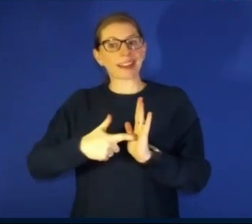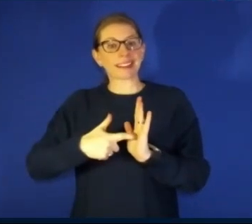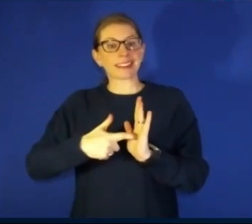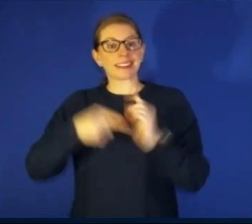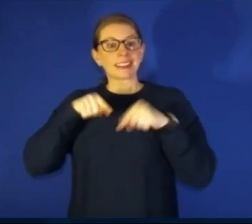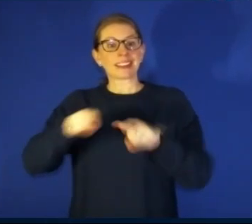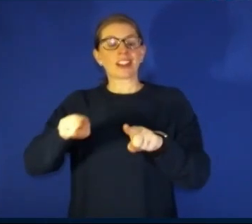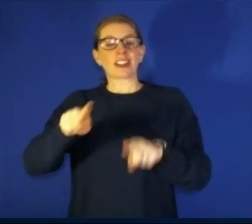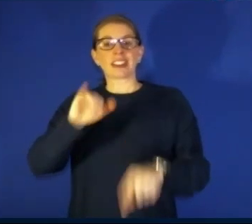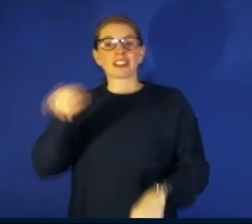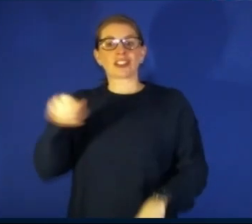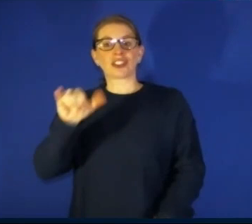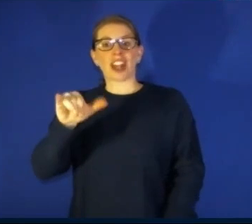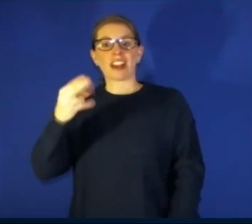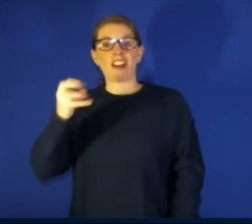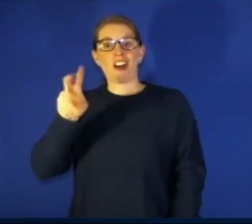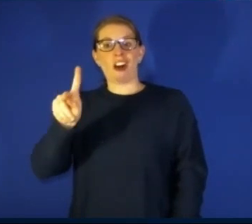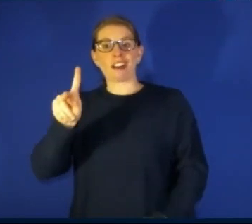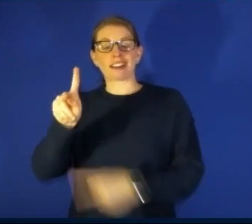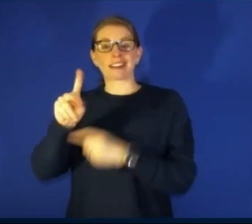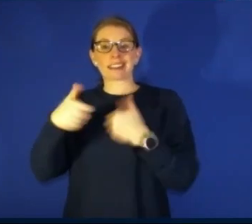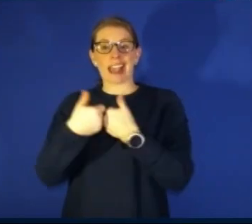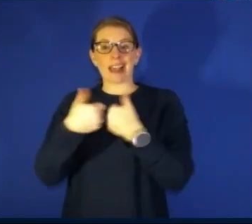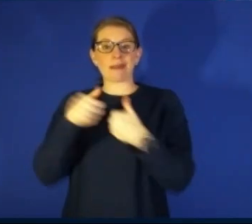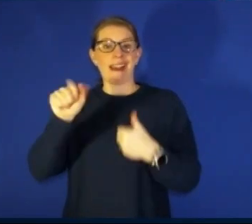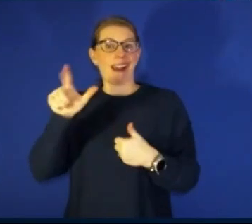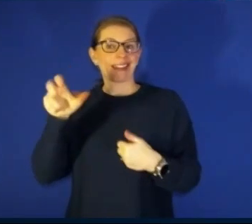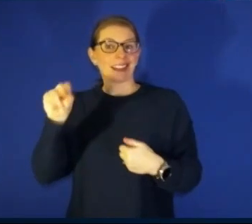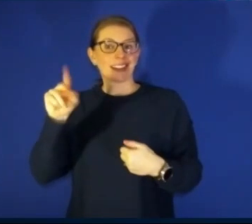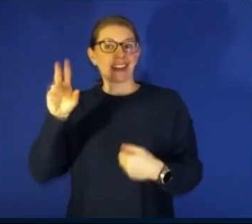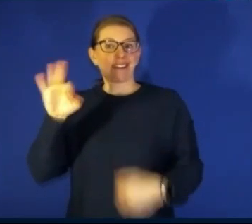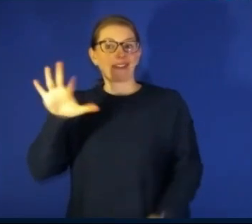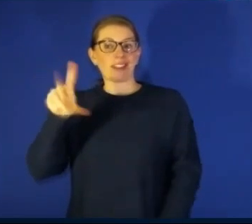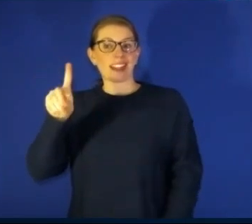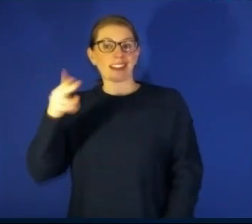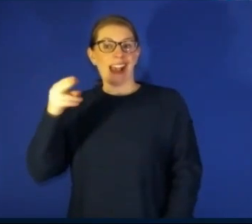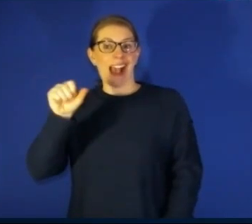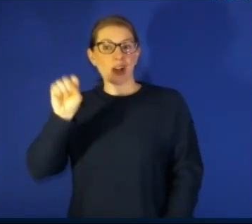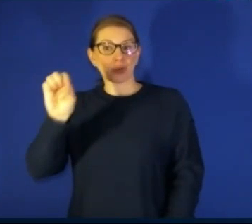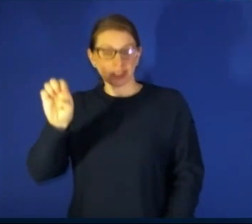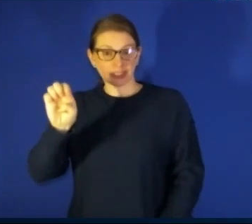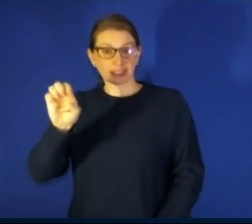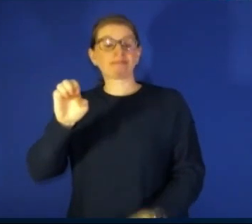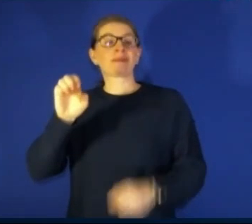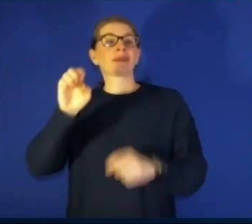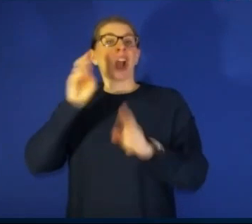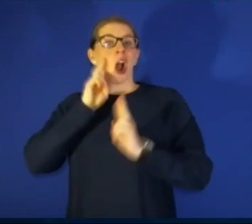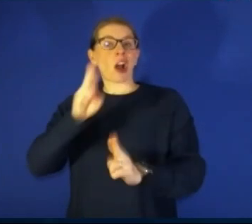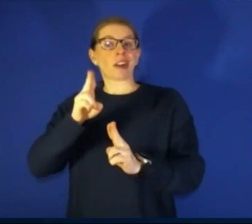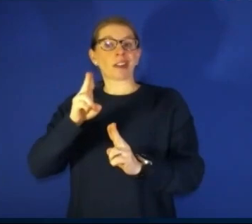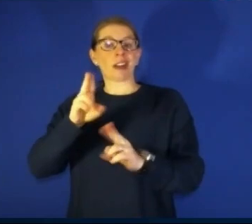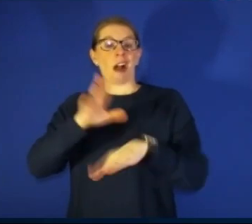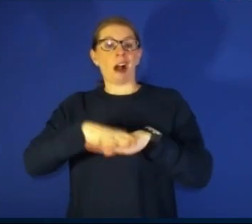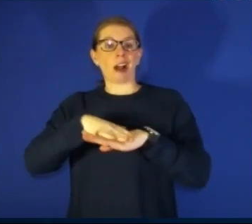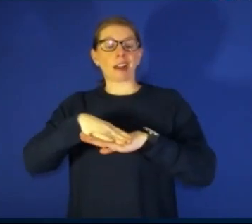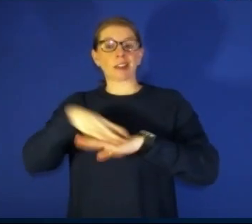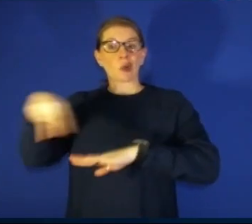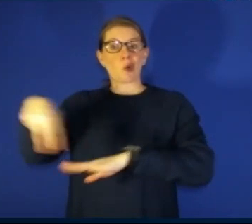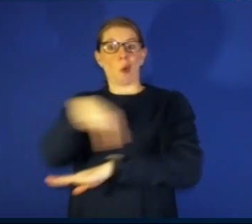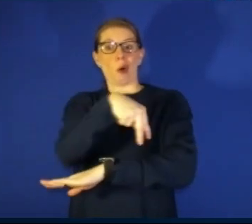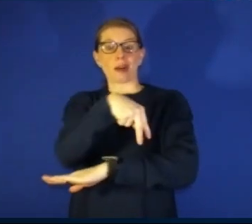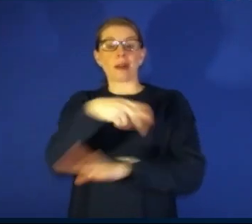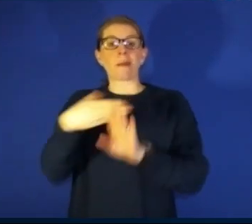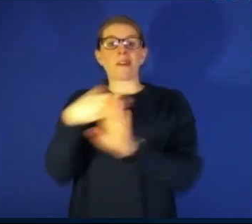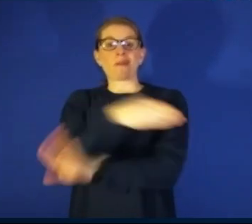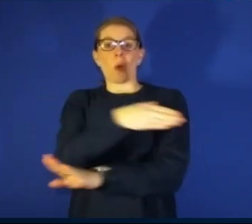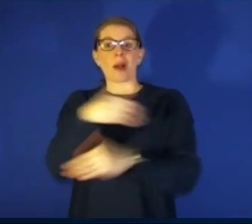Jayhawks game over at Allen Fieldhouse. Yep. The nurses were honored on the court before the game, and a huge standing ovation for their hard work,